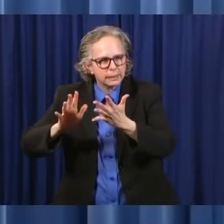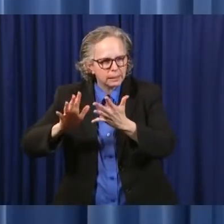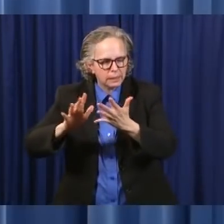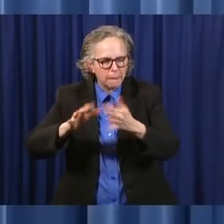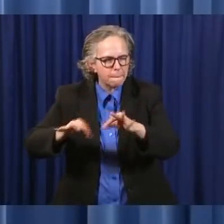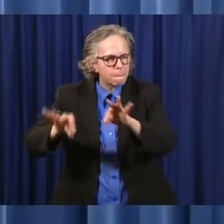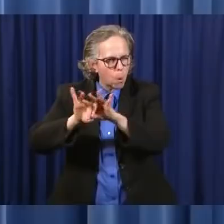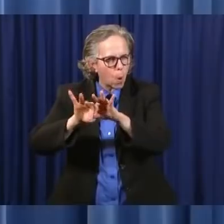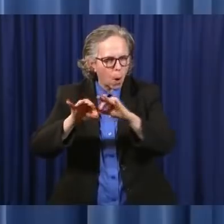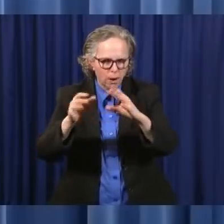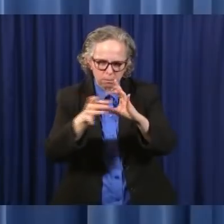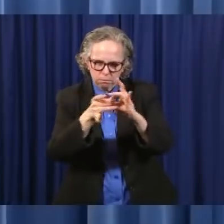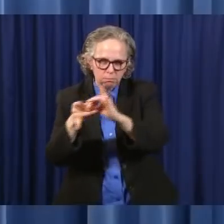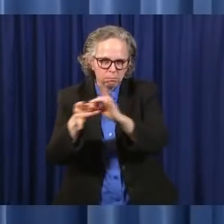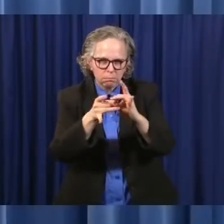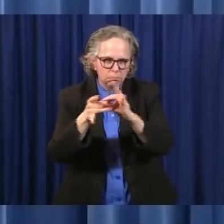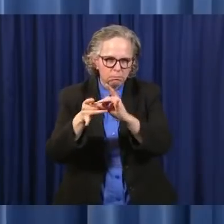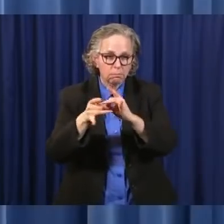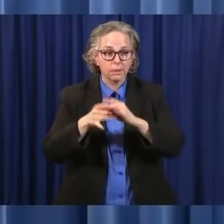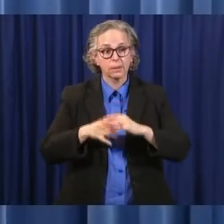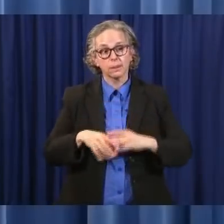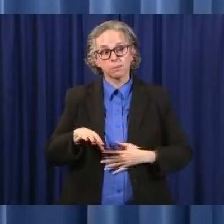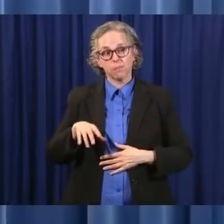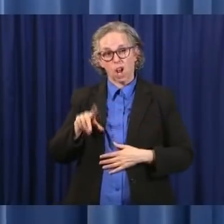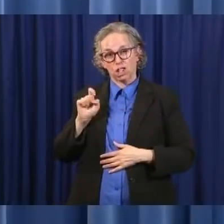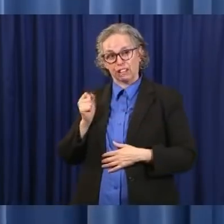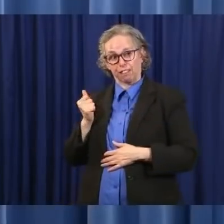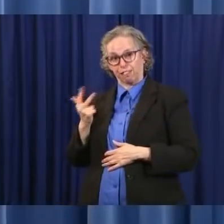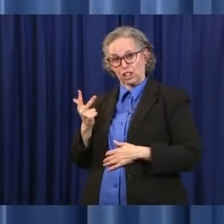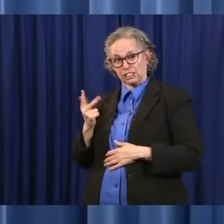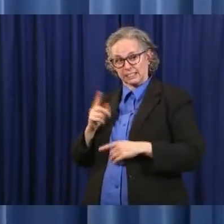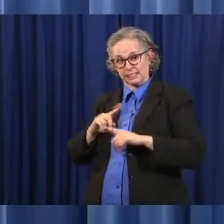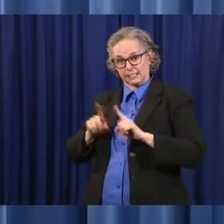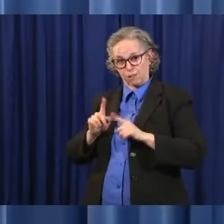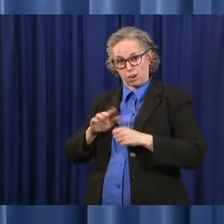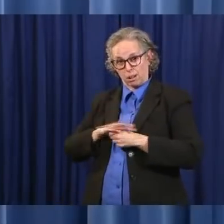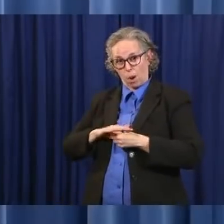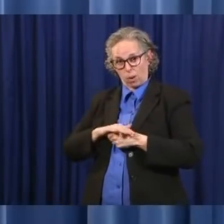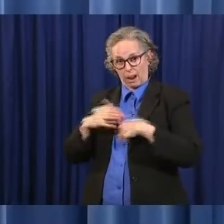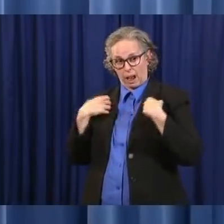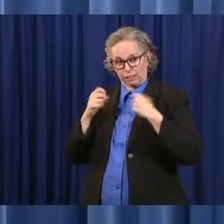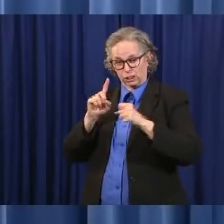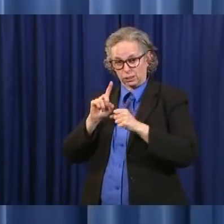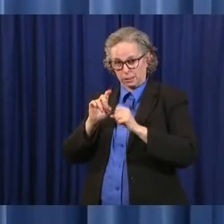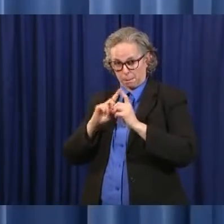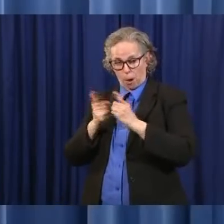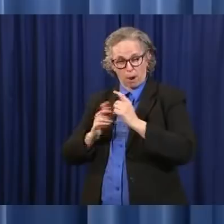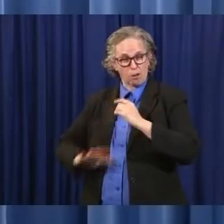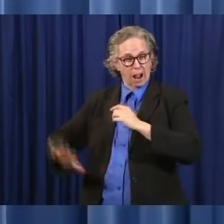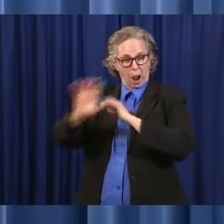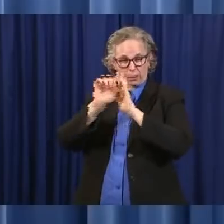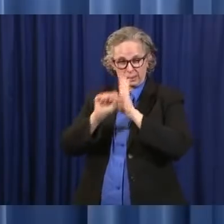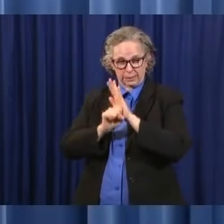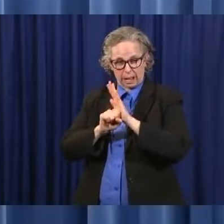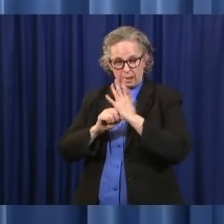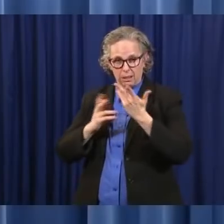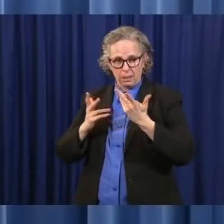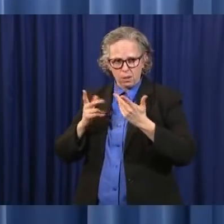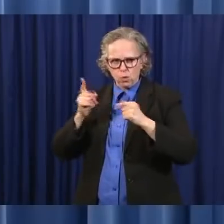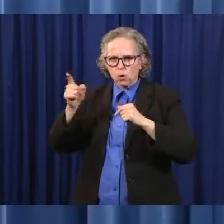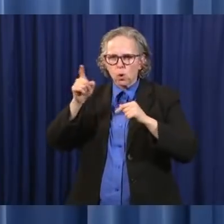occurring in 113 different health departments around the state. So, you know, going to the basics, the blocking and